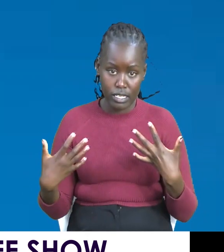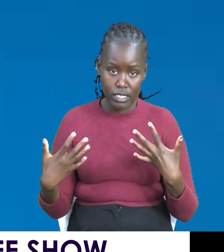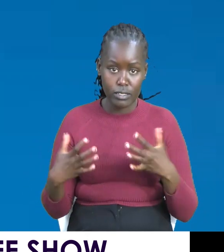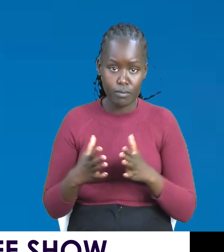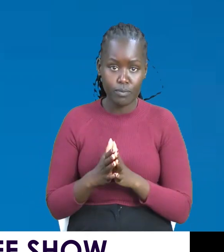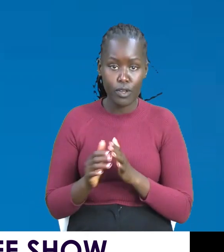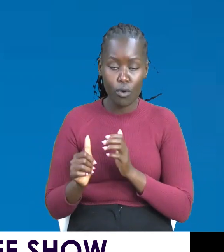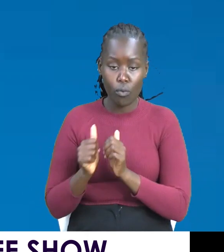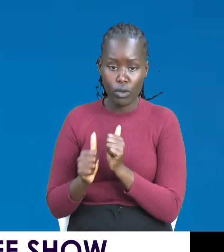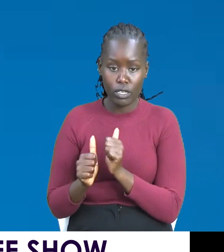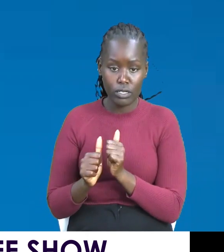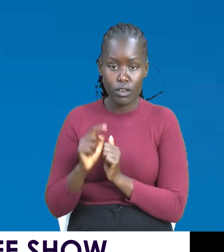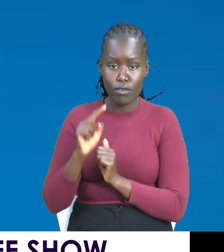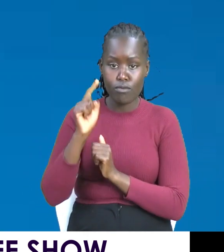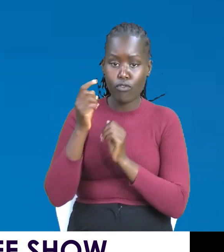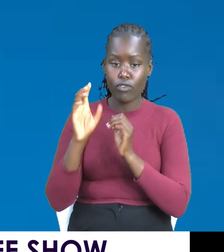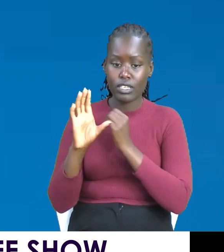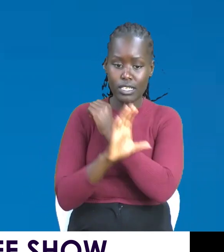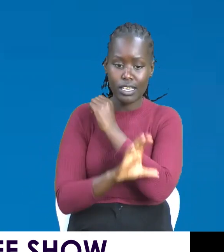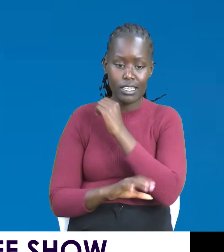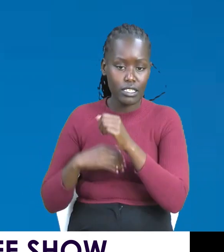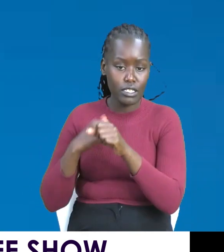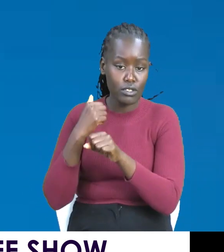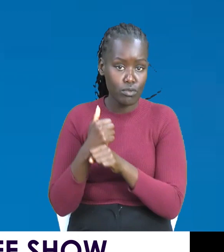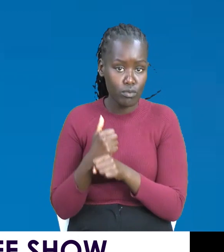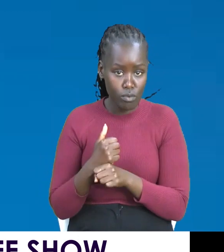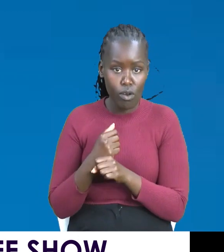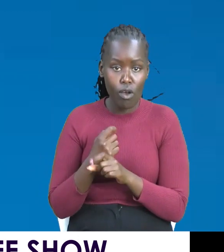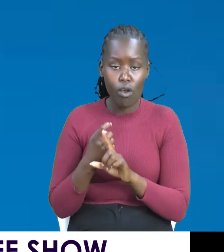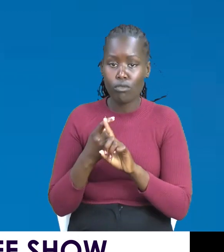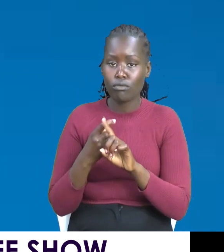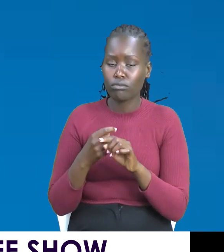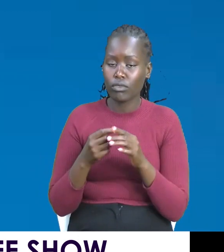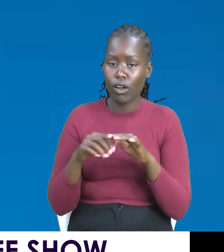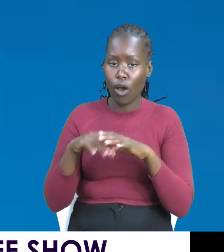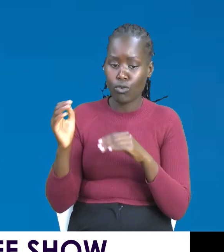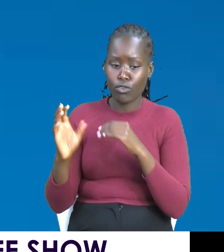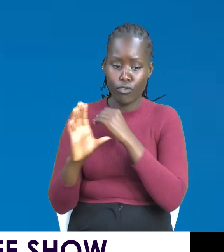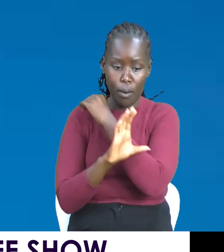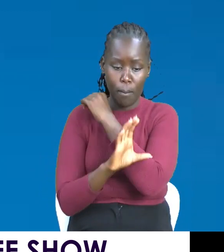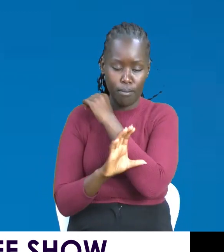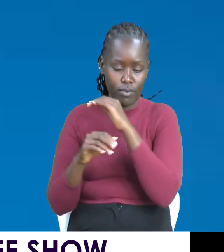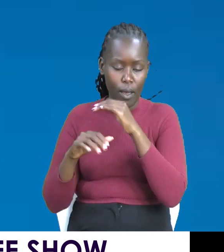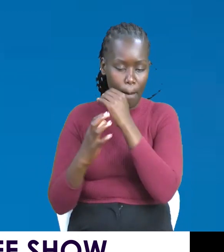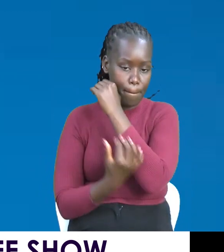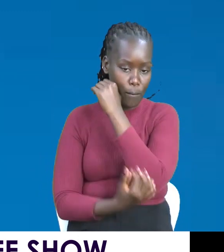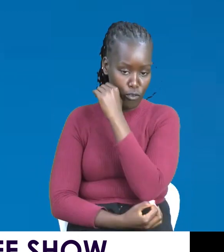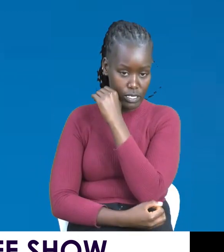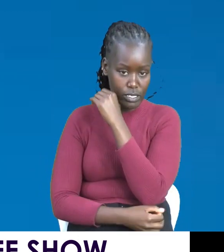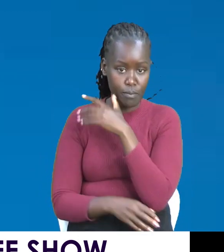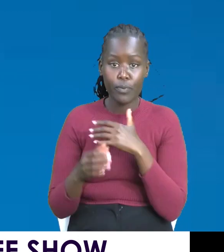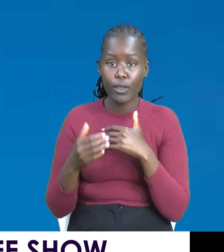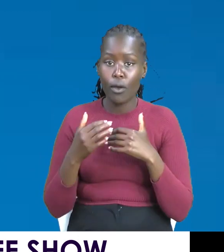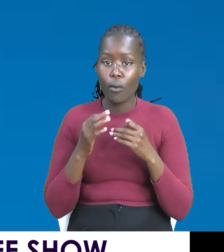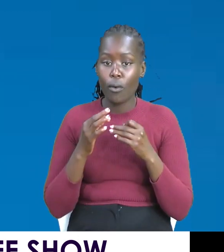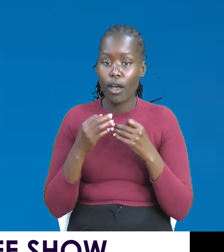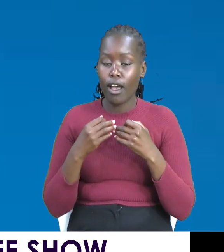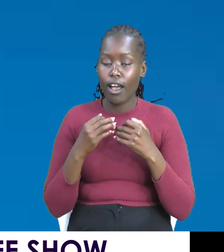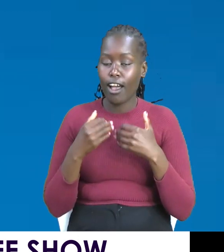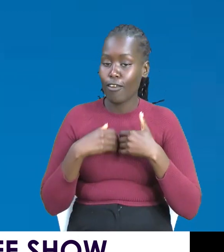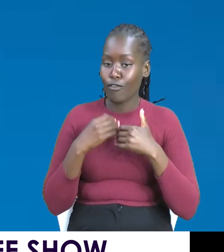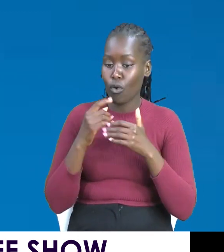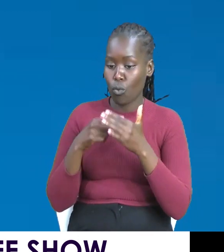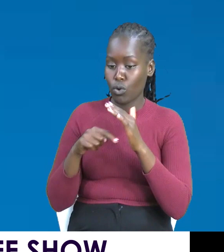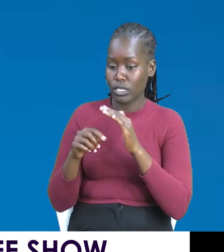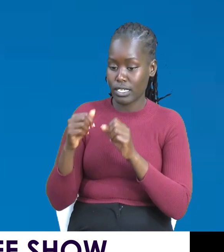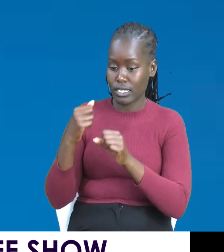do so that they broke out of poverty. There is something that is done by successful people. There